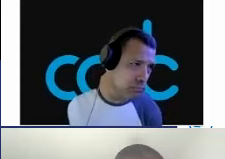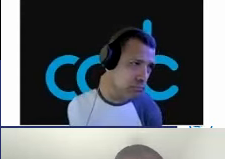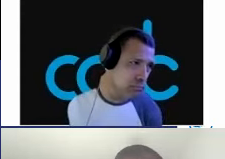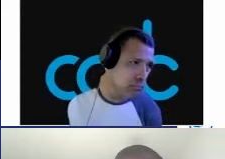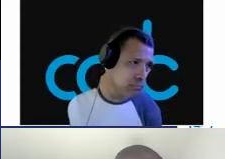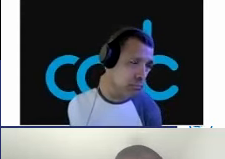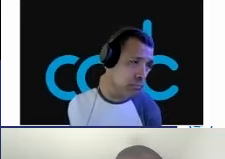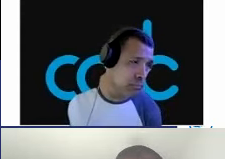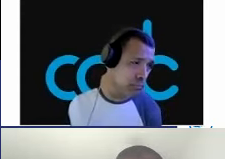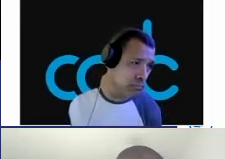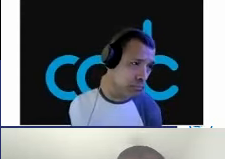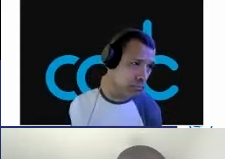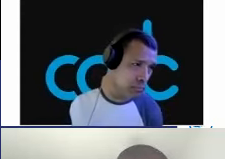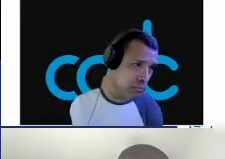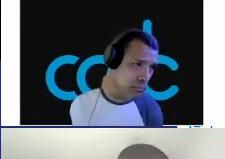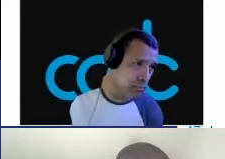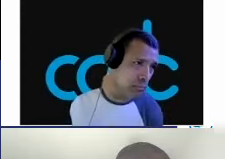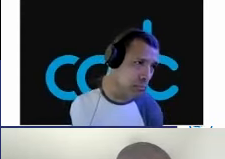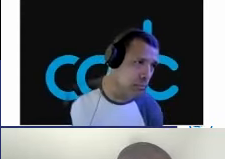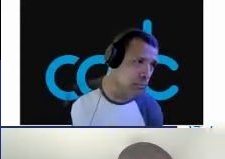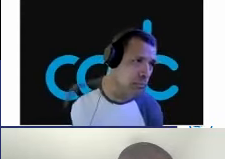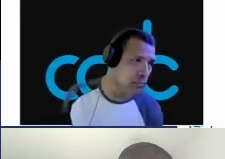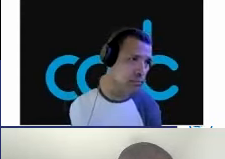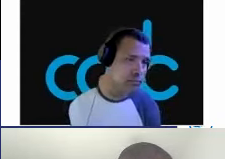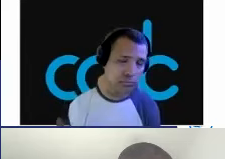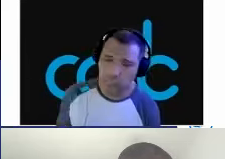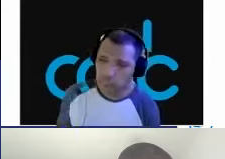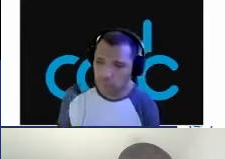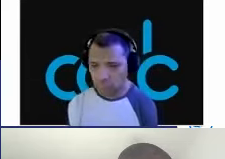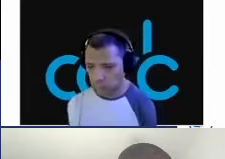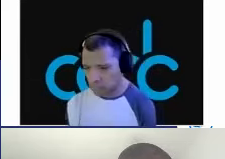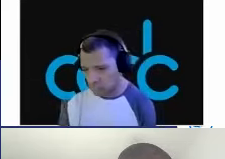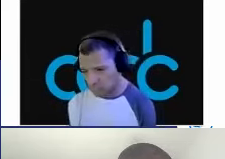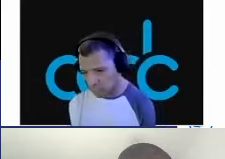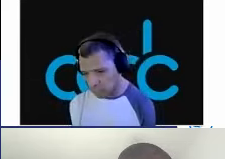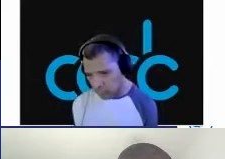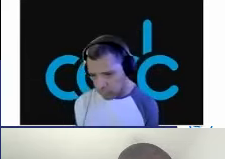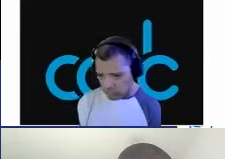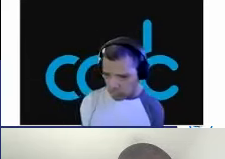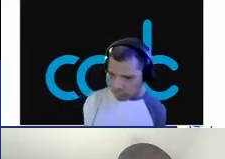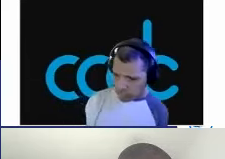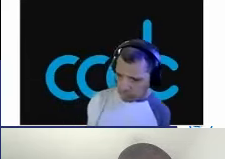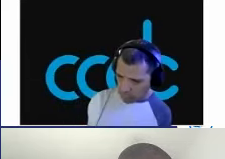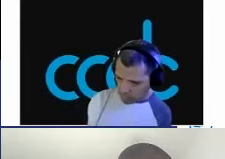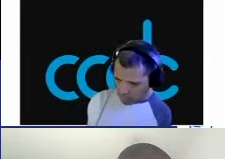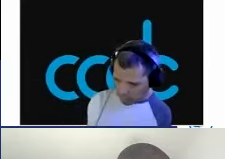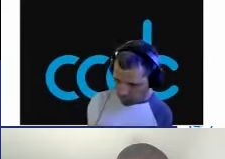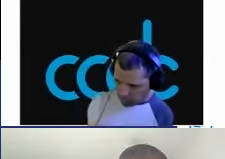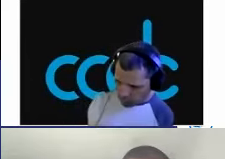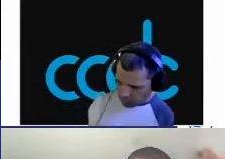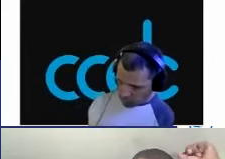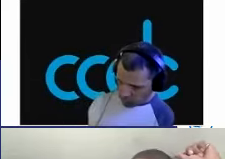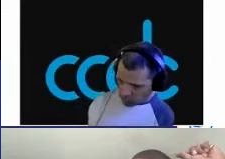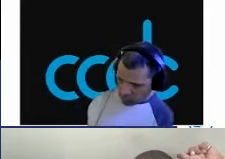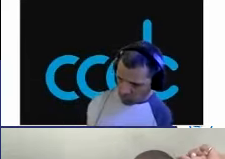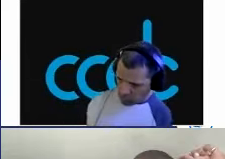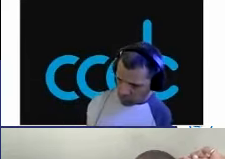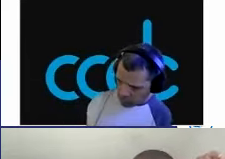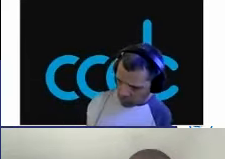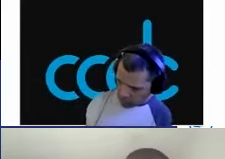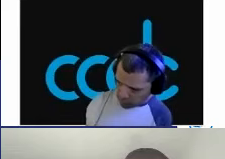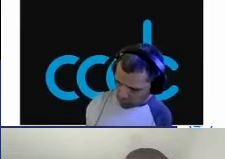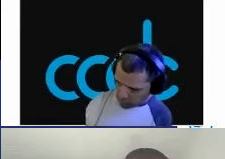would be helpful because they treat the whole family. They'll get to see who is loving and caring, who's a little hostile, who's